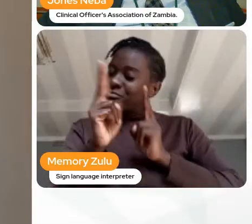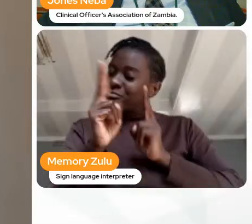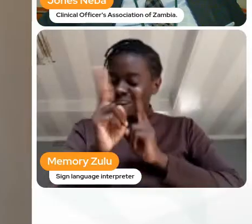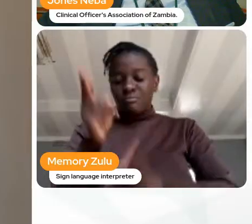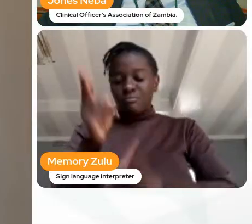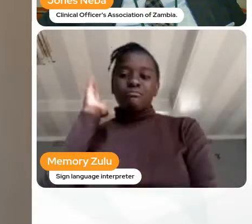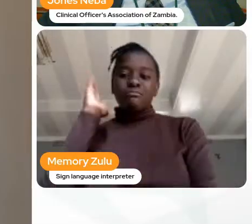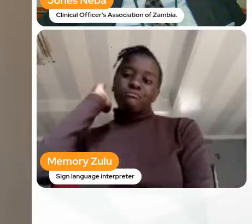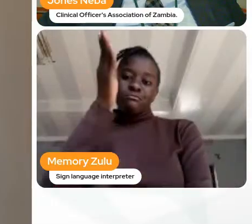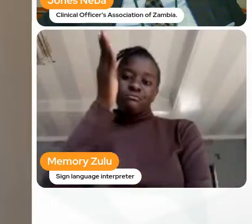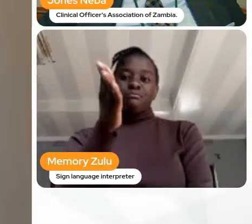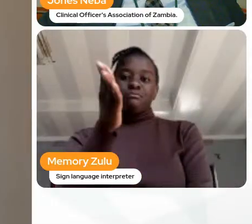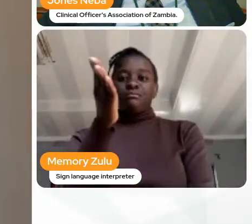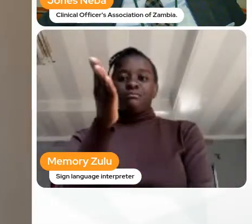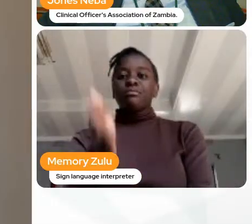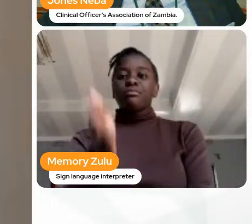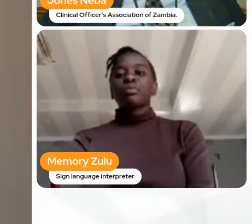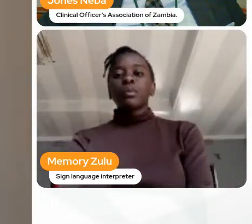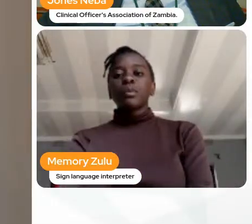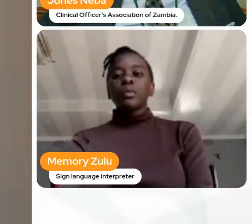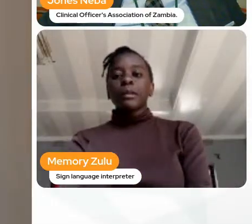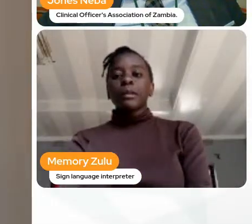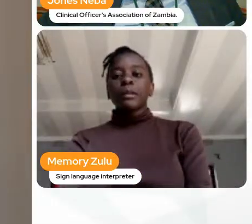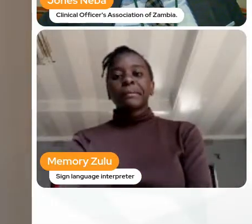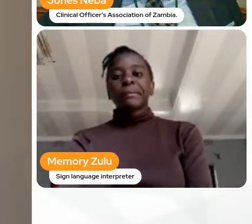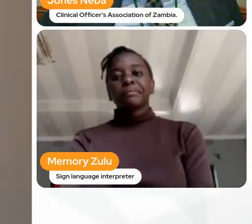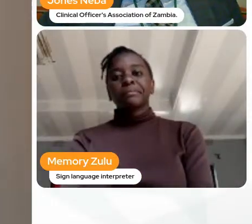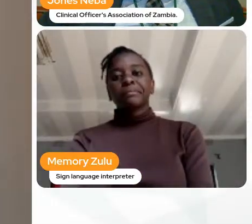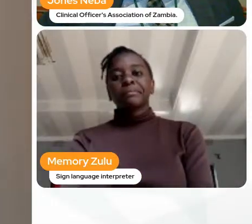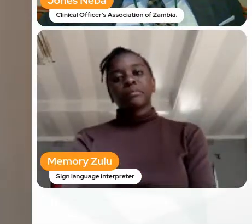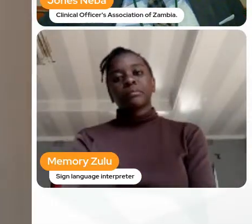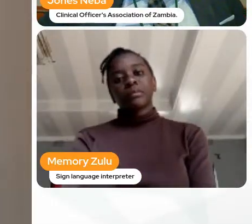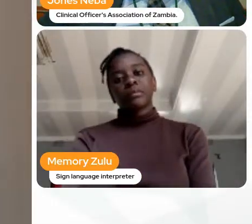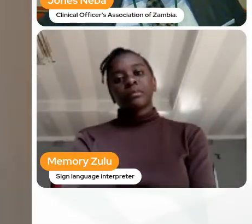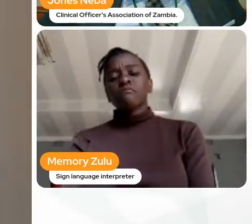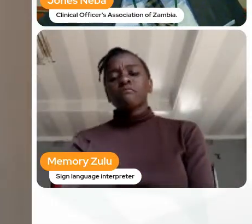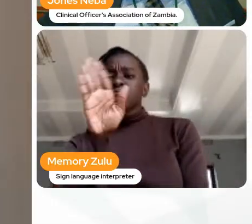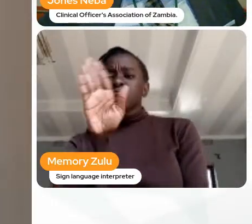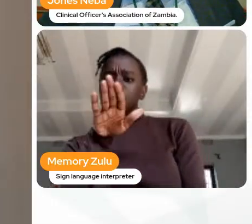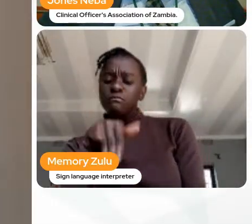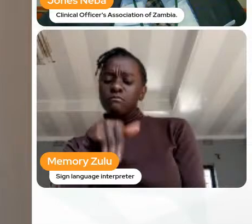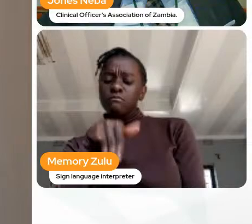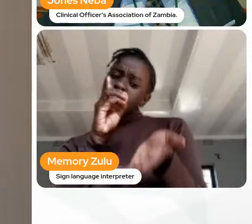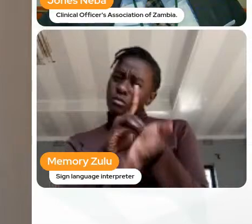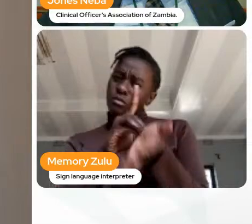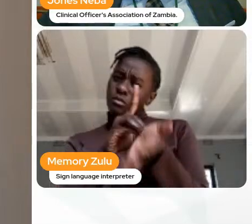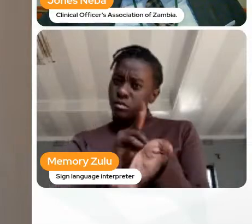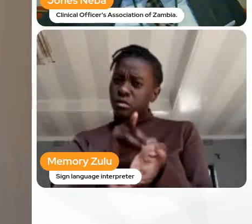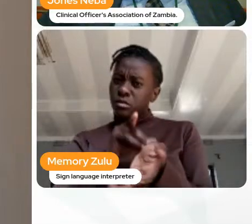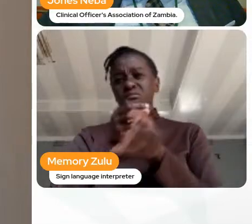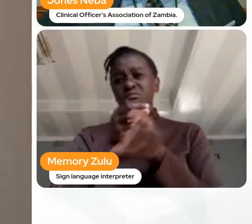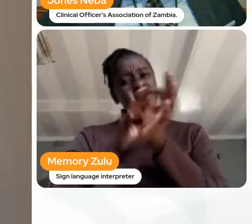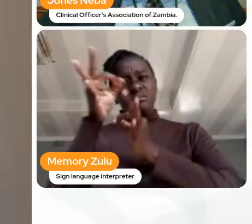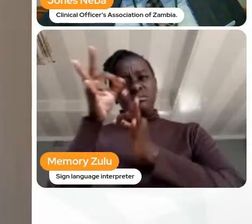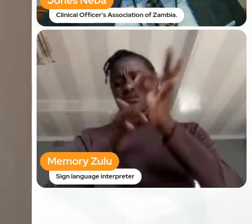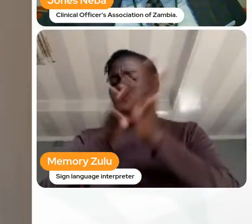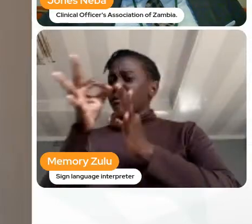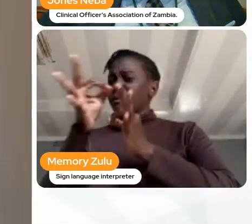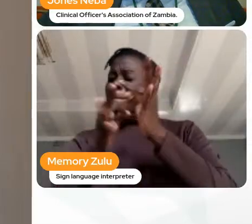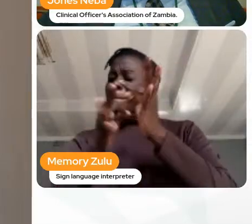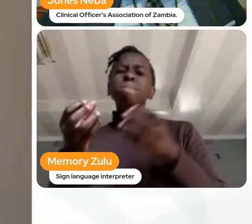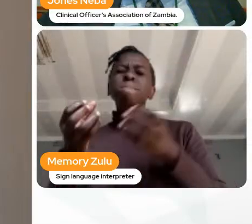you've mentioned a number of things, especially on the symptoms that one gets to have when they have a